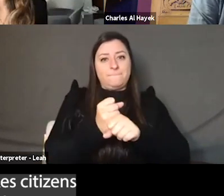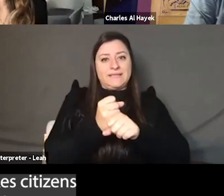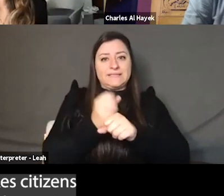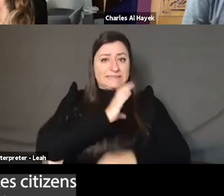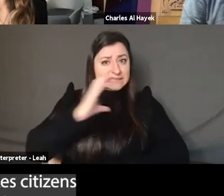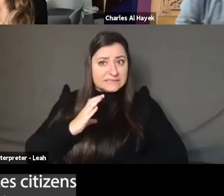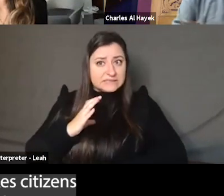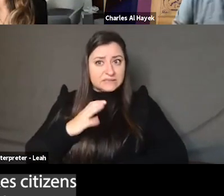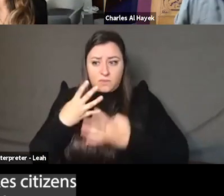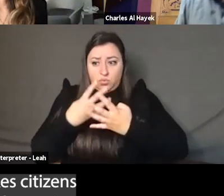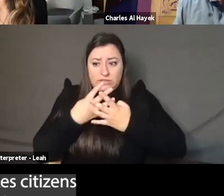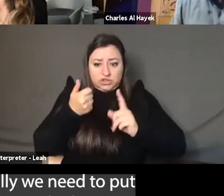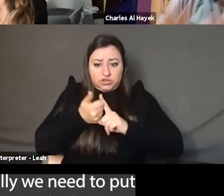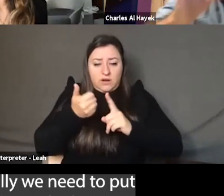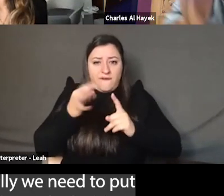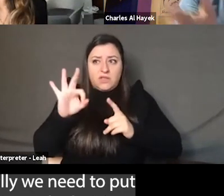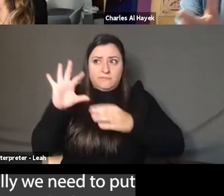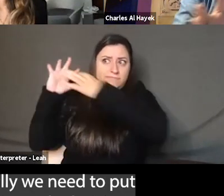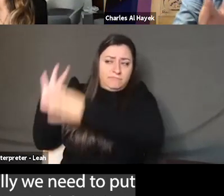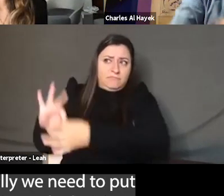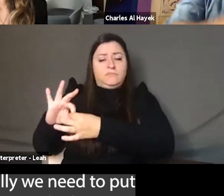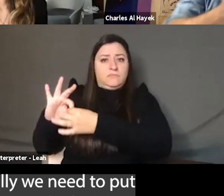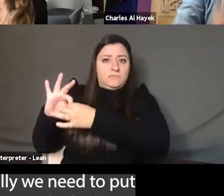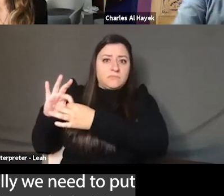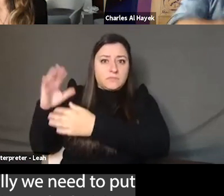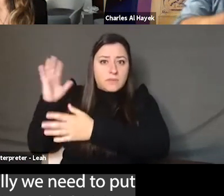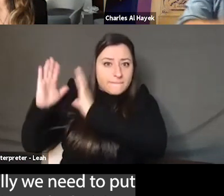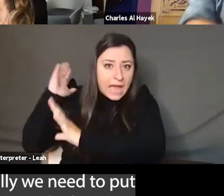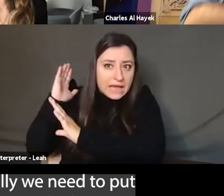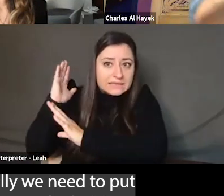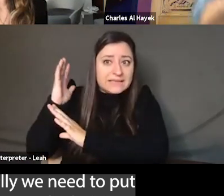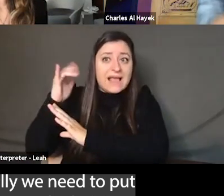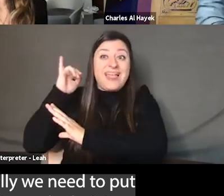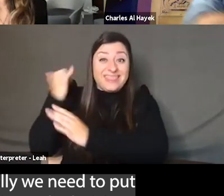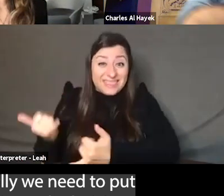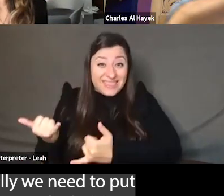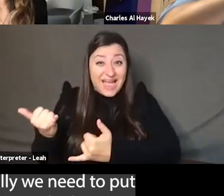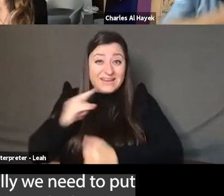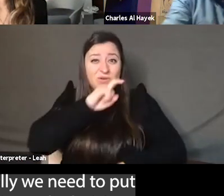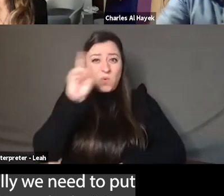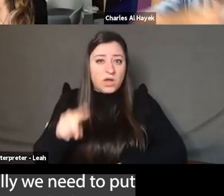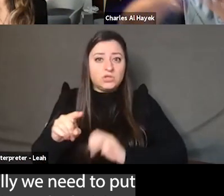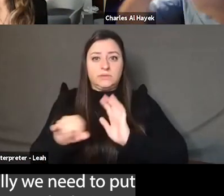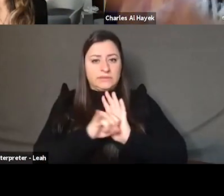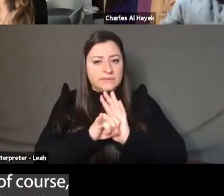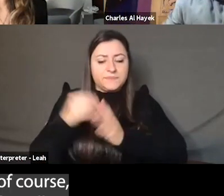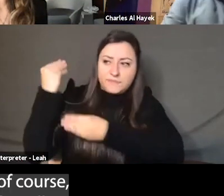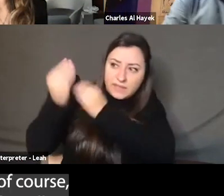citizens prisoners of the past. And this is where actually we need to put this question of identity and